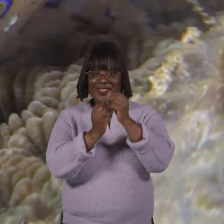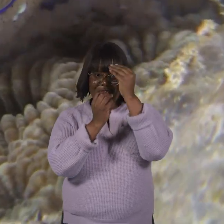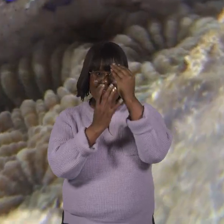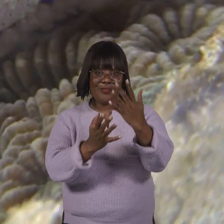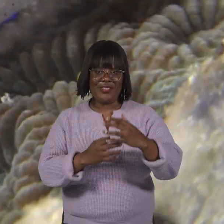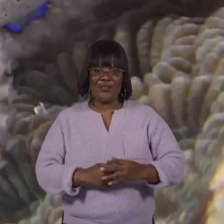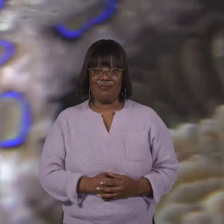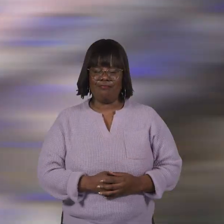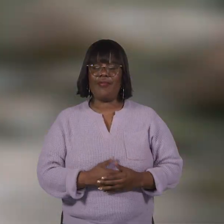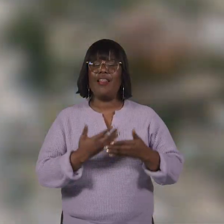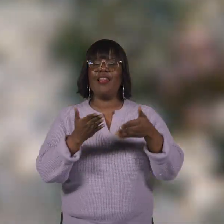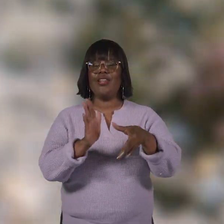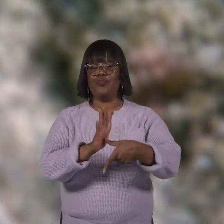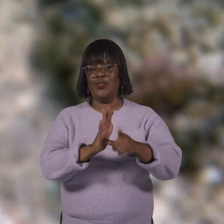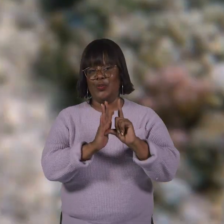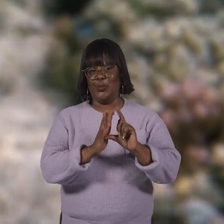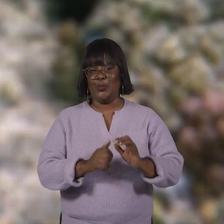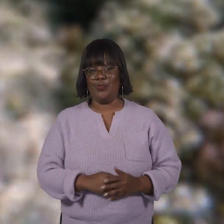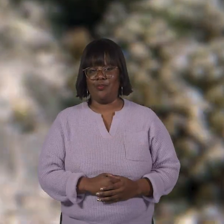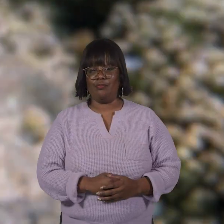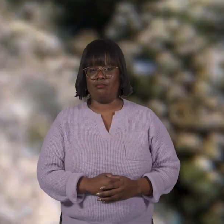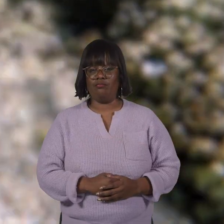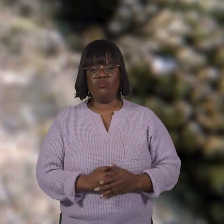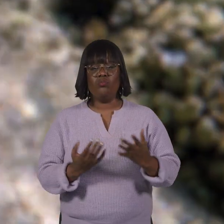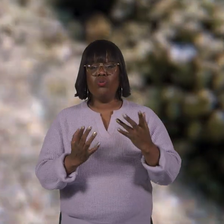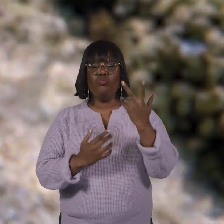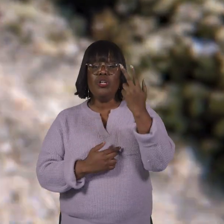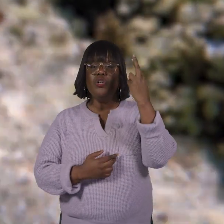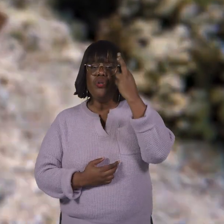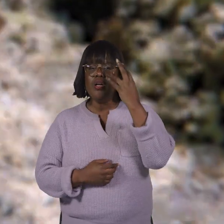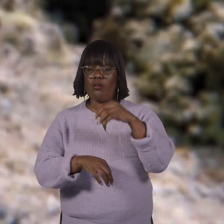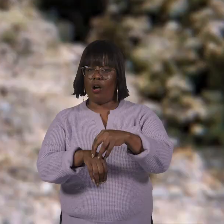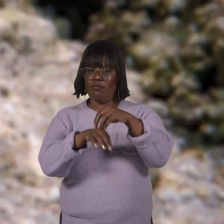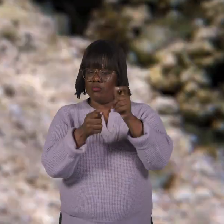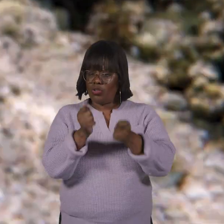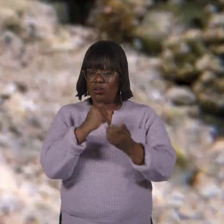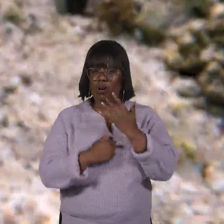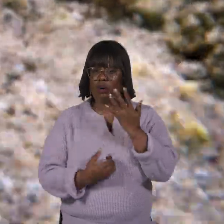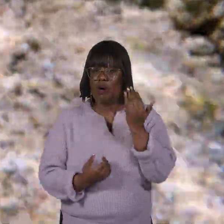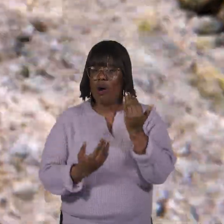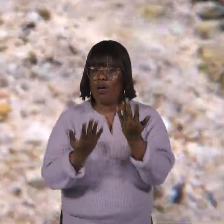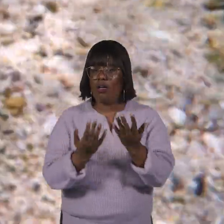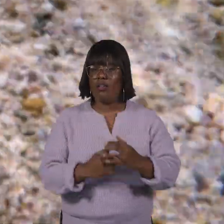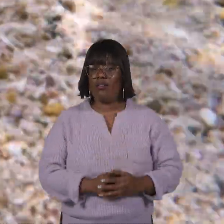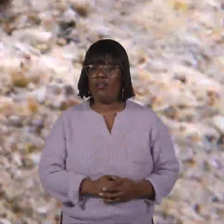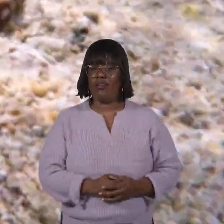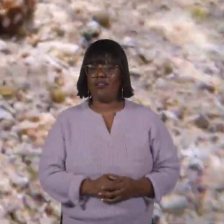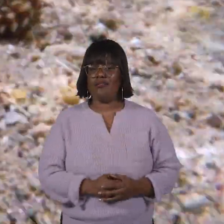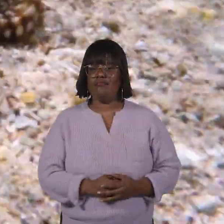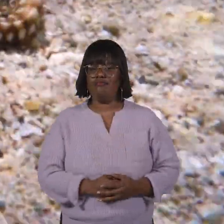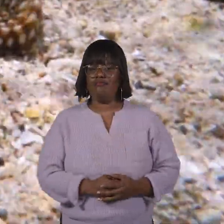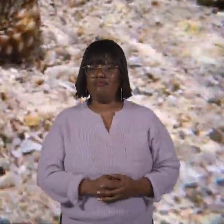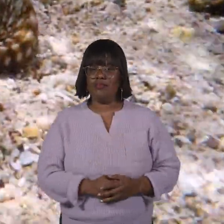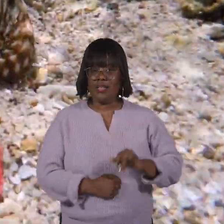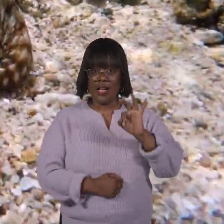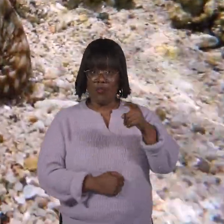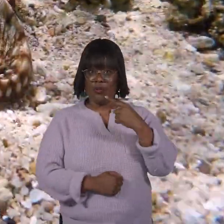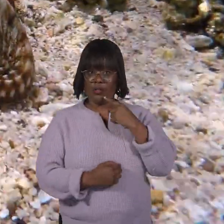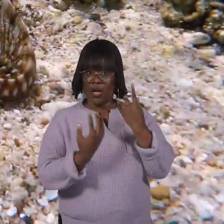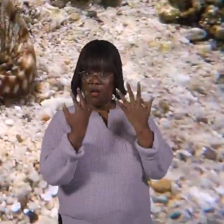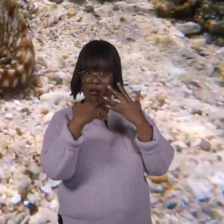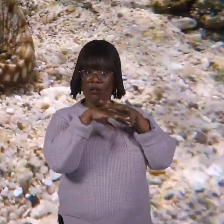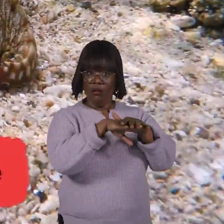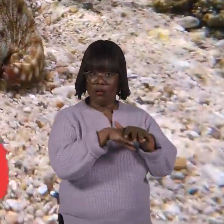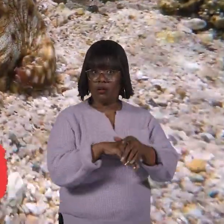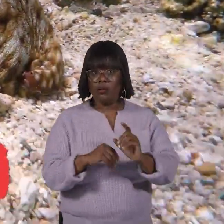Let's review. What are three reasons why octopuses change colors? If you said, to